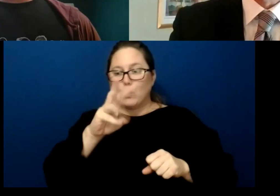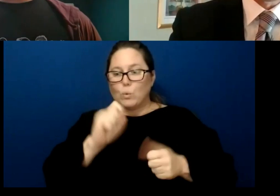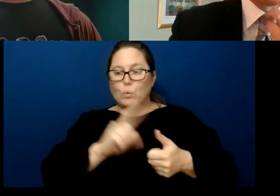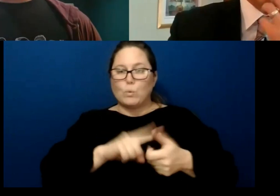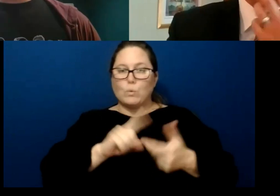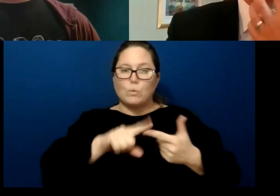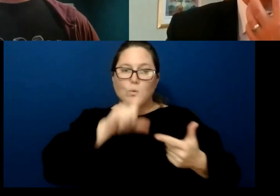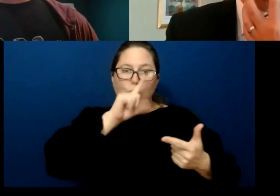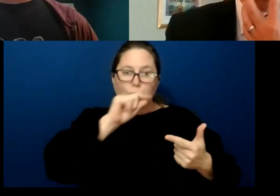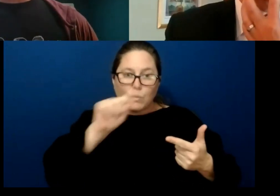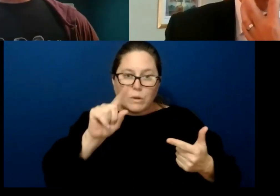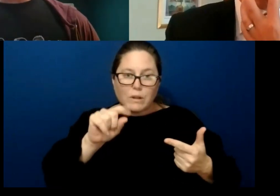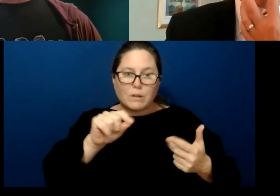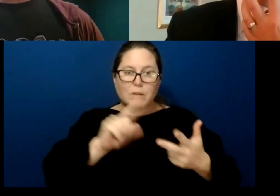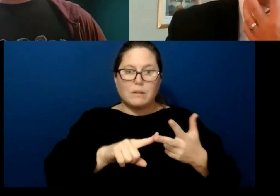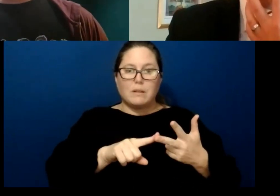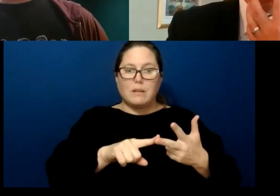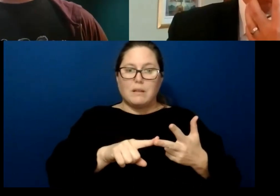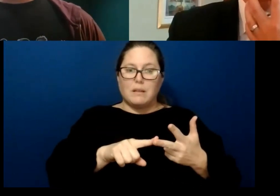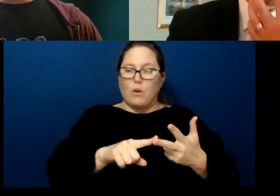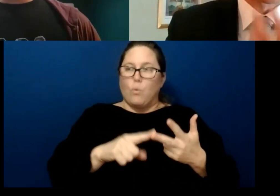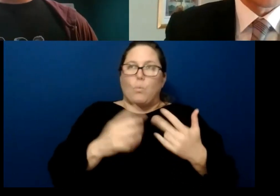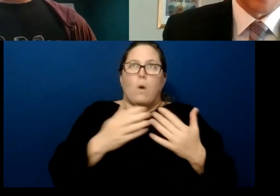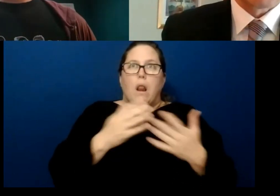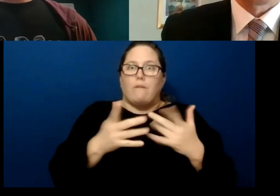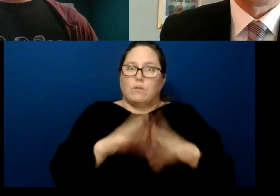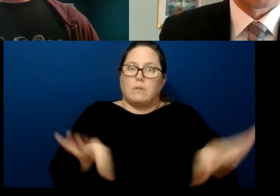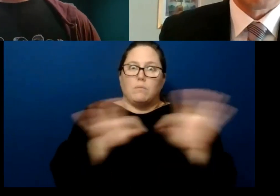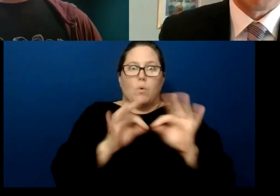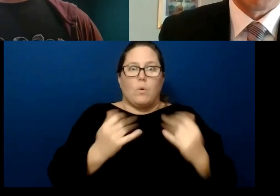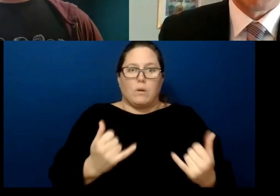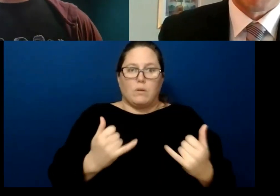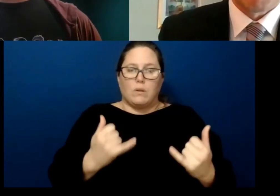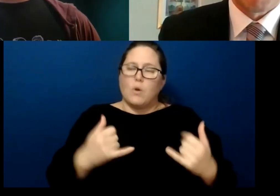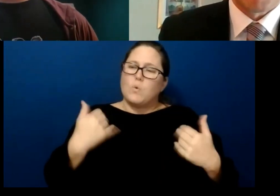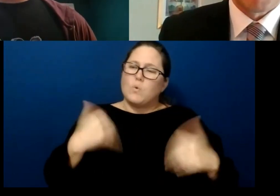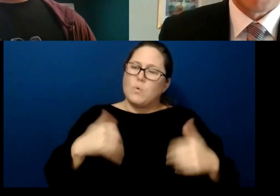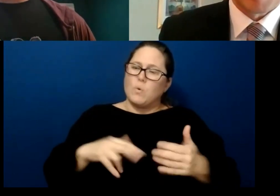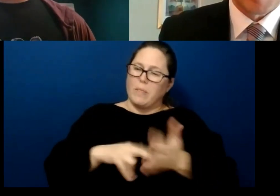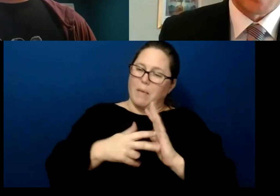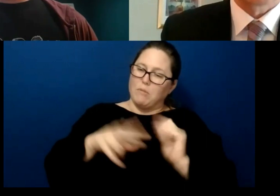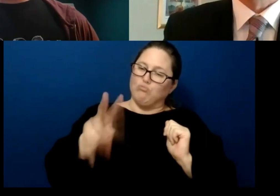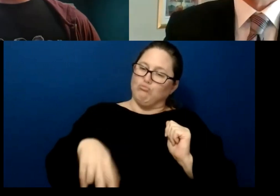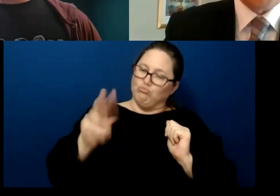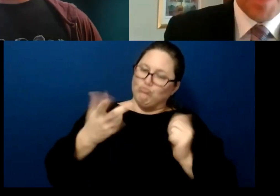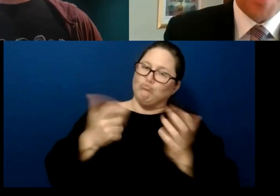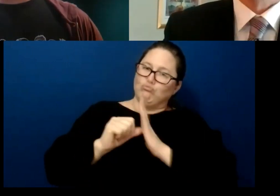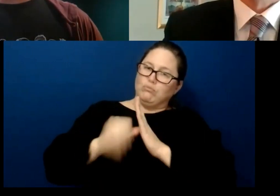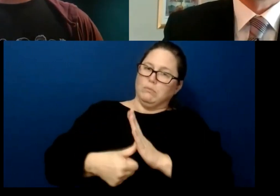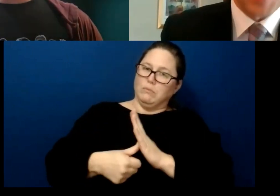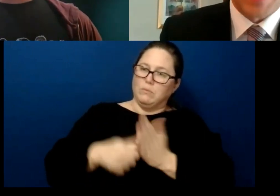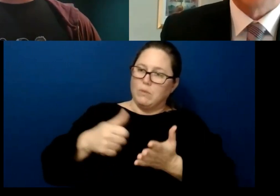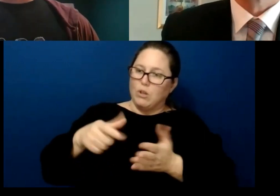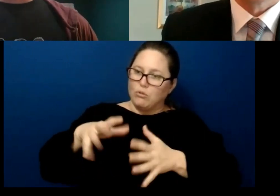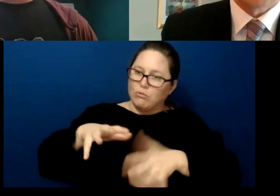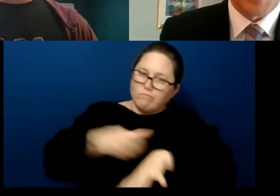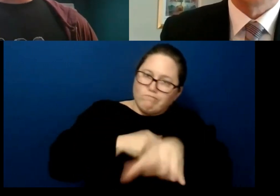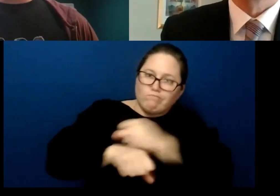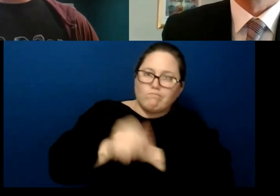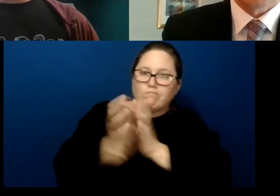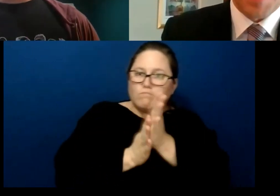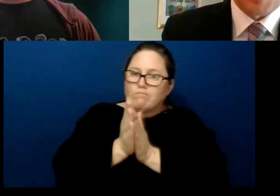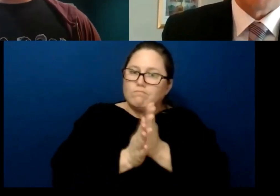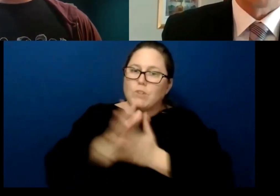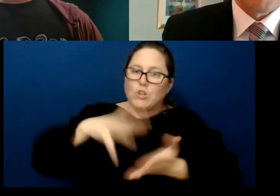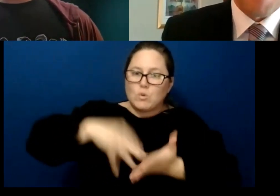going on that's hyper relevant at that moment in time, that can show that you took some initiative to learn about us, that you're actually interested.